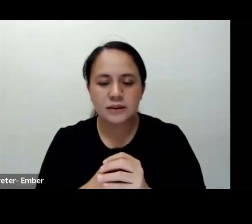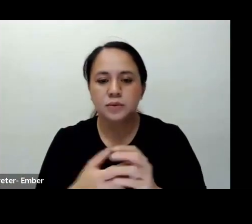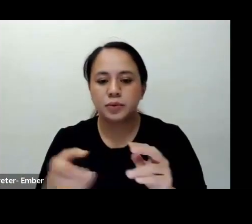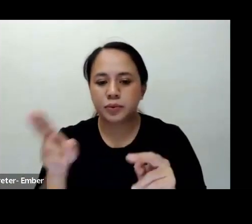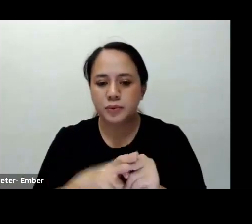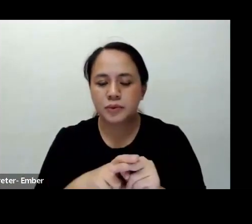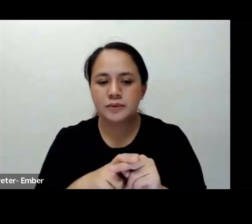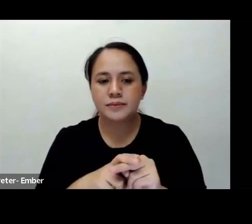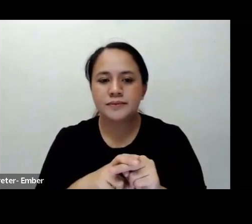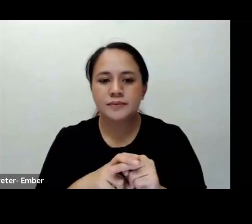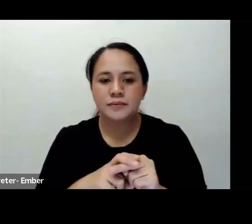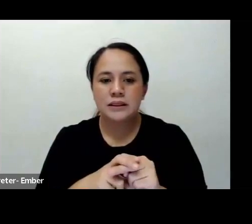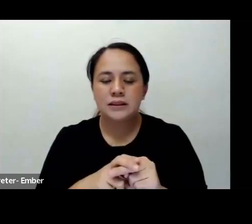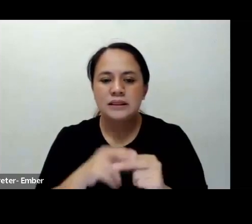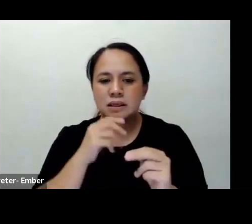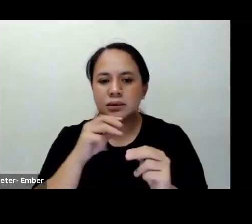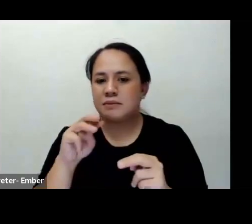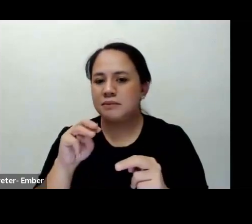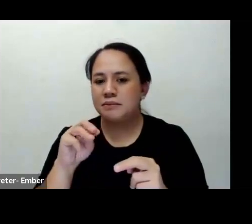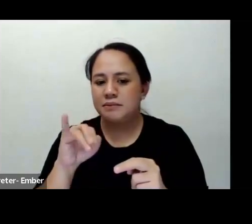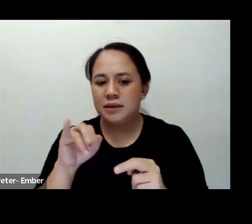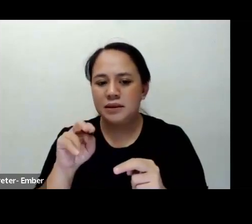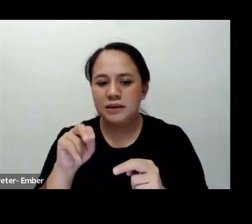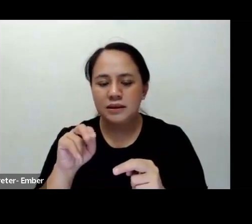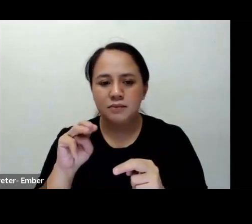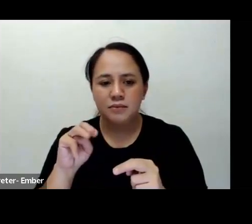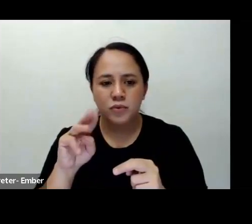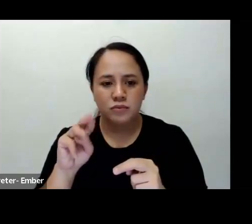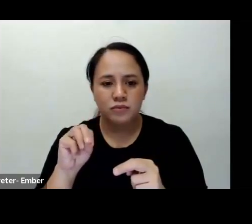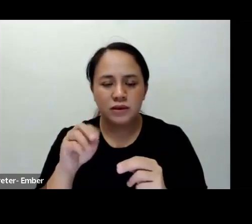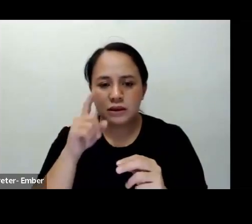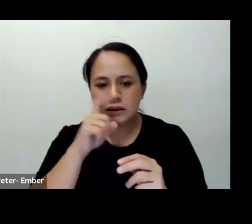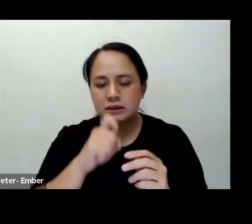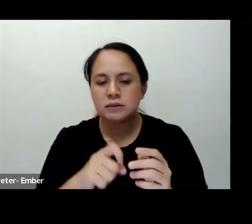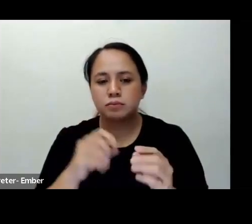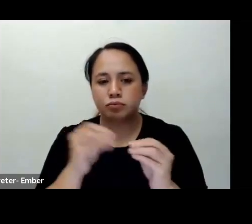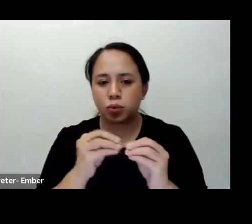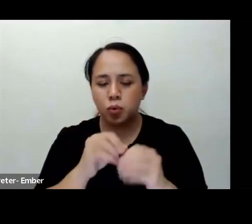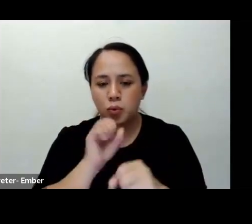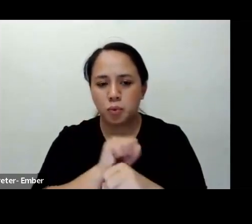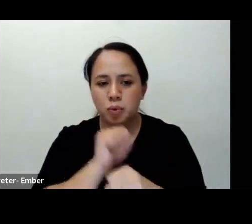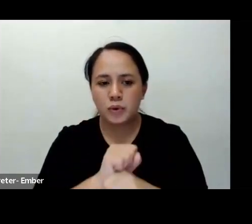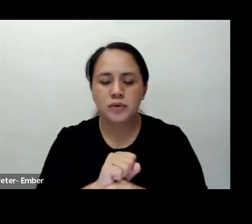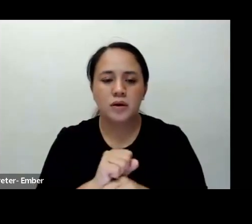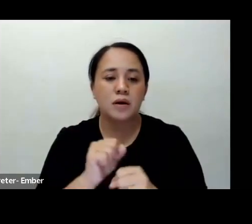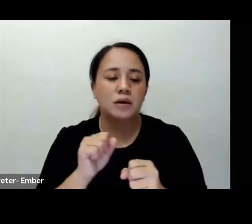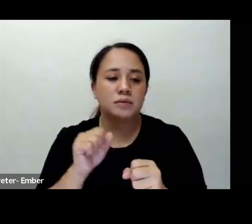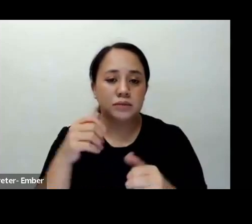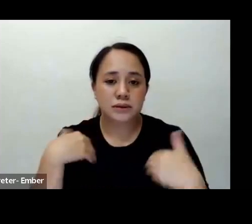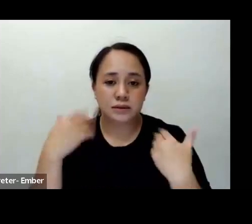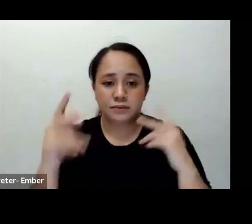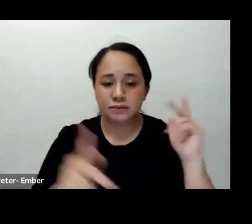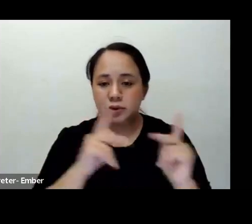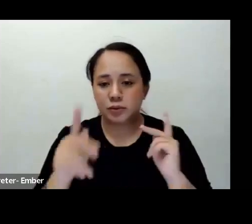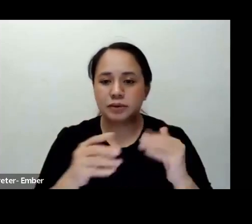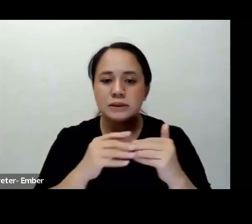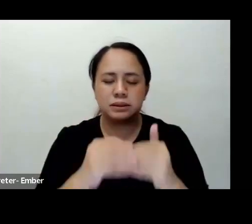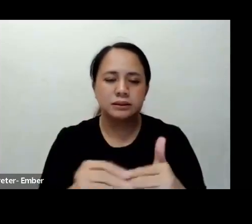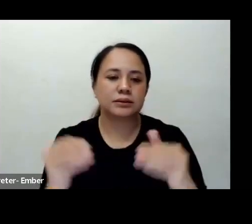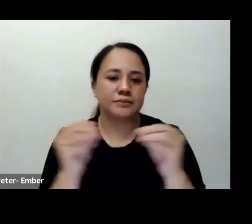living wage, not minimum wage, that will lead to more employment of young people, that will lead to